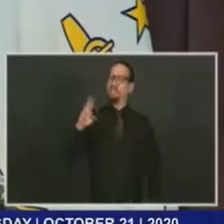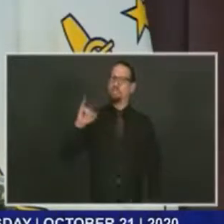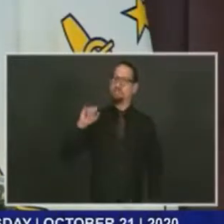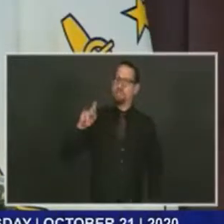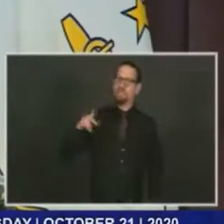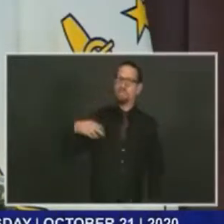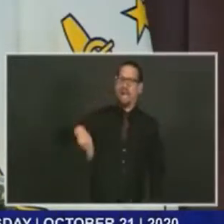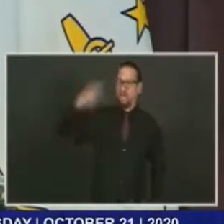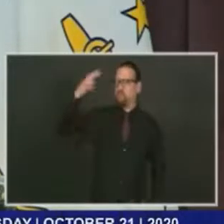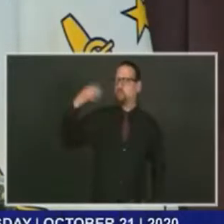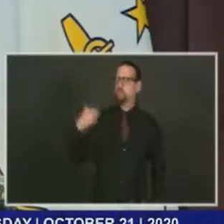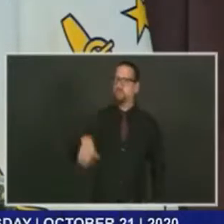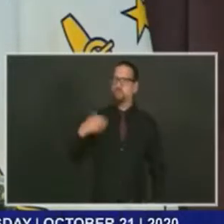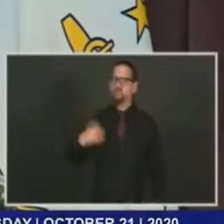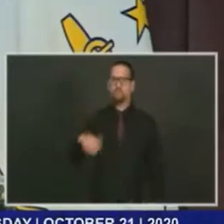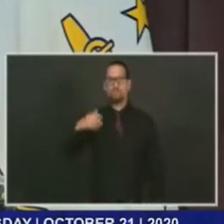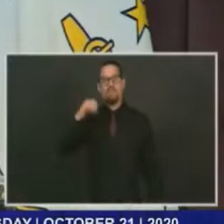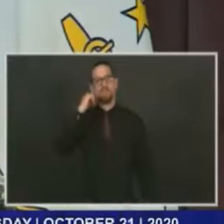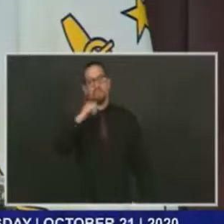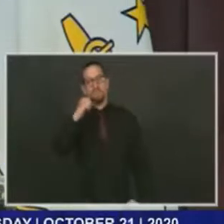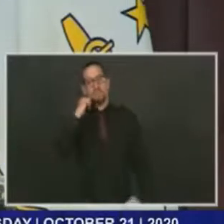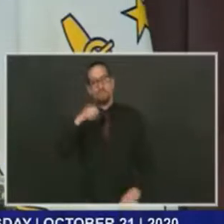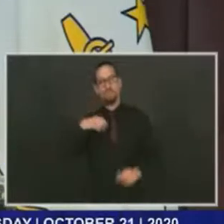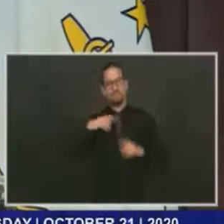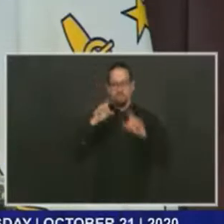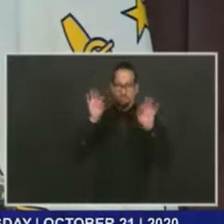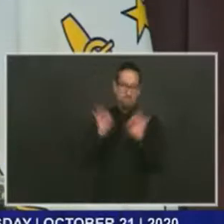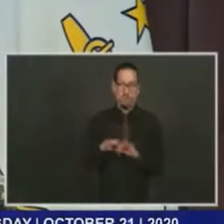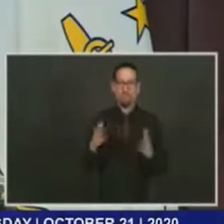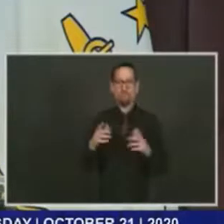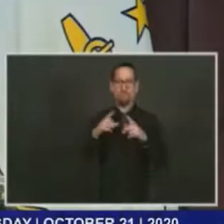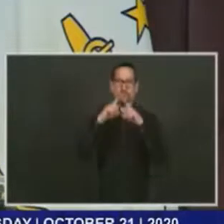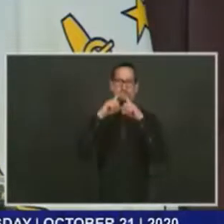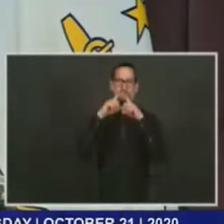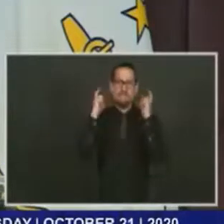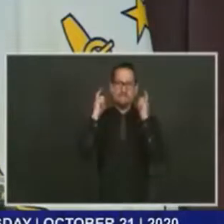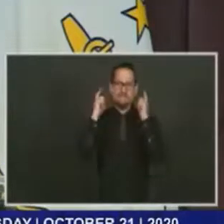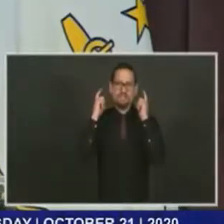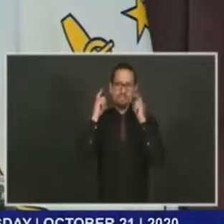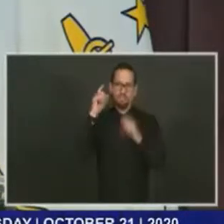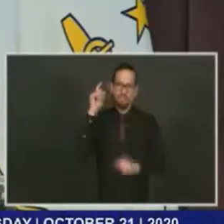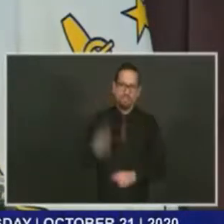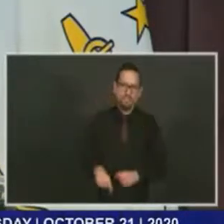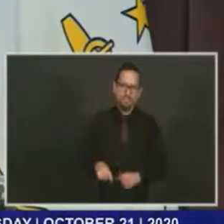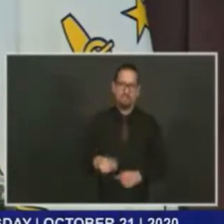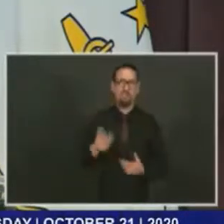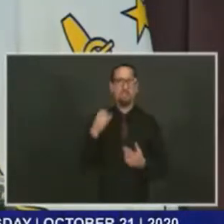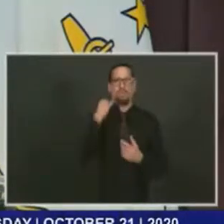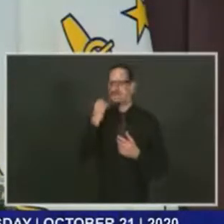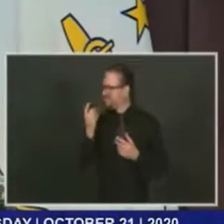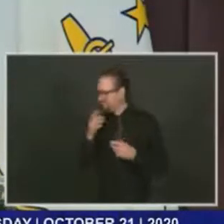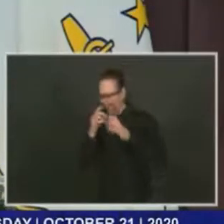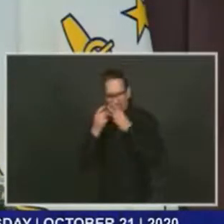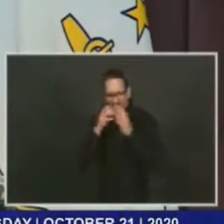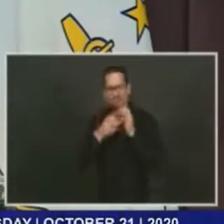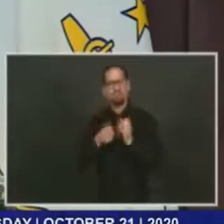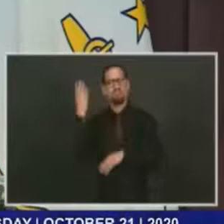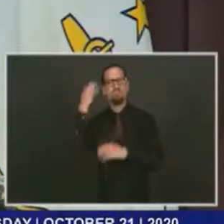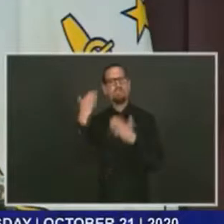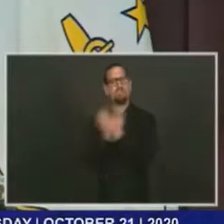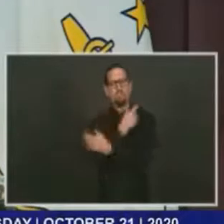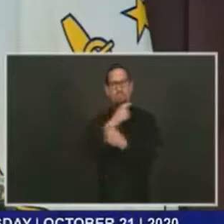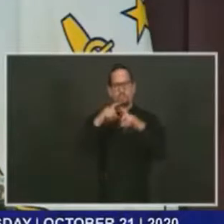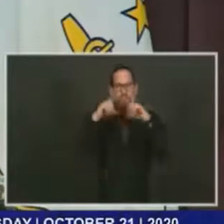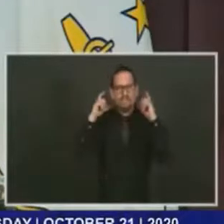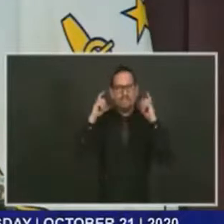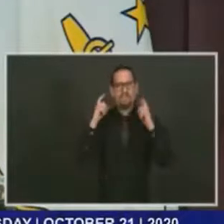So every day, wear your mask. Let's set new goals for mask wearing. We're leading the nation in testing. Let's lead the nation in mask